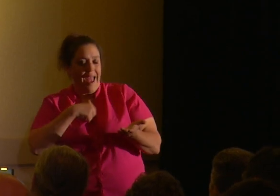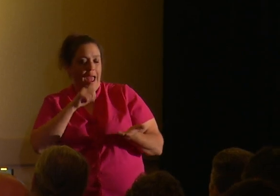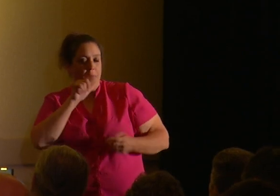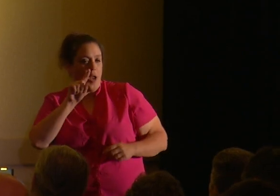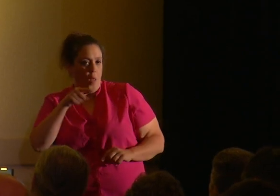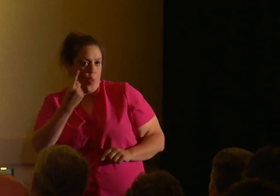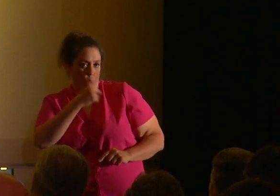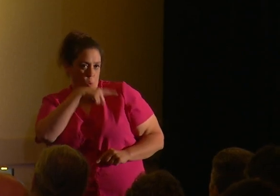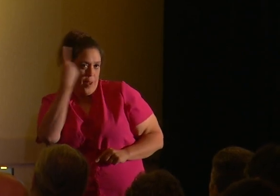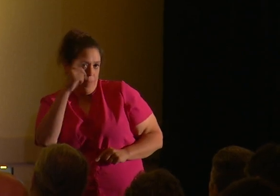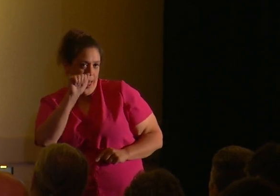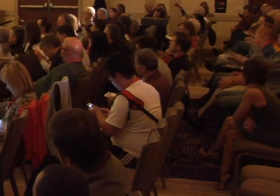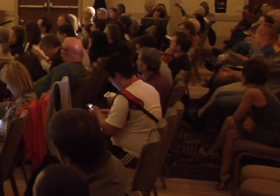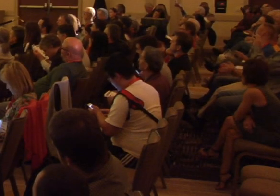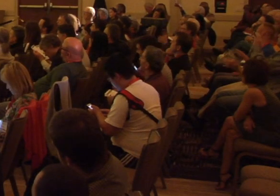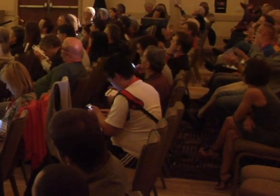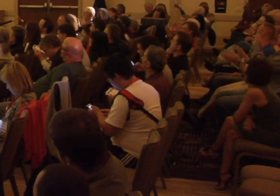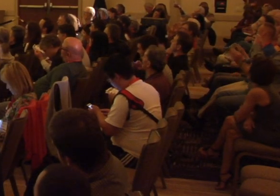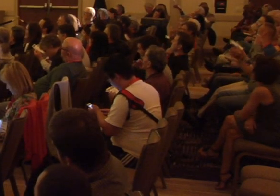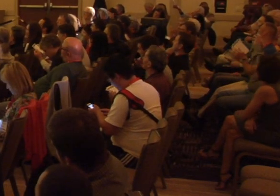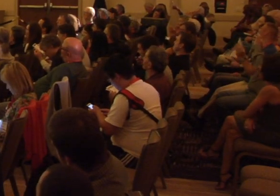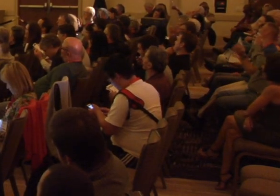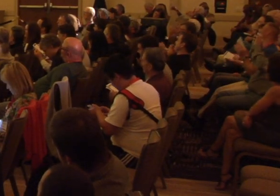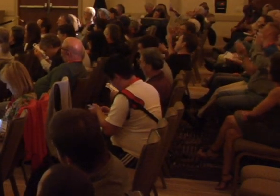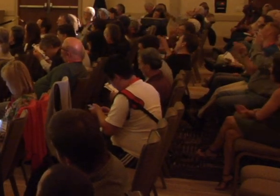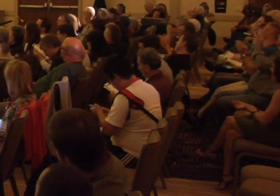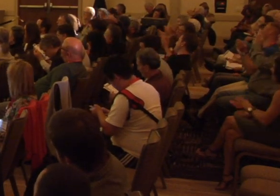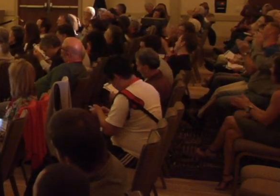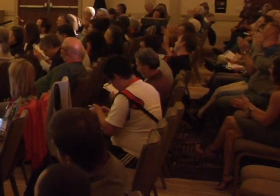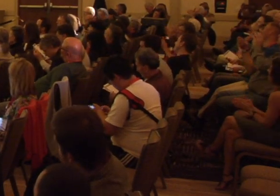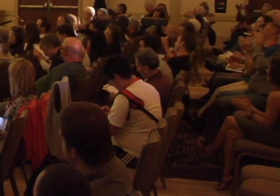black atheist. Woohoo!